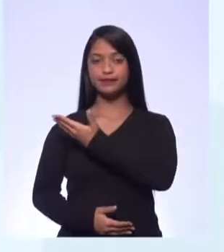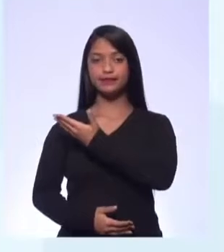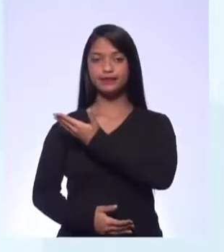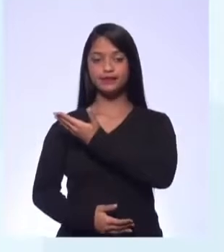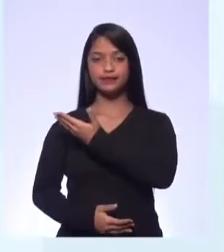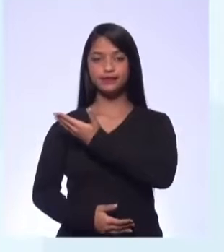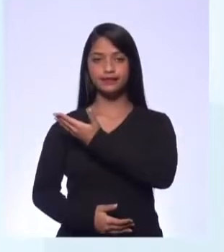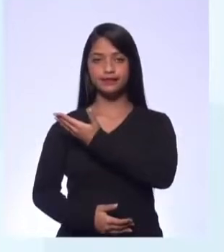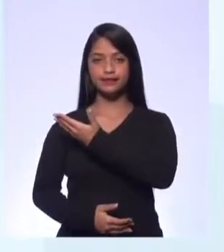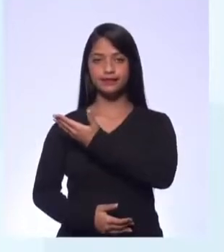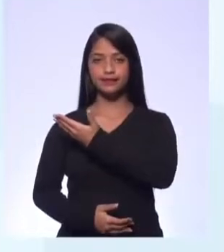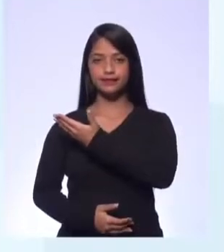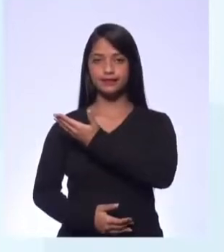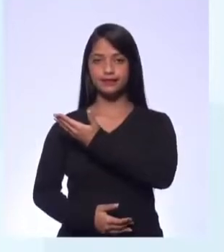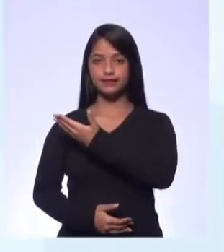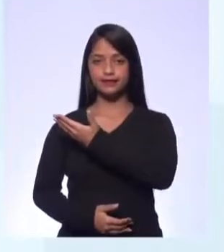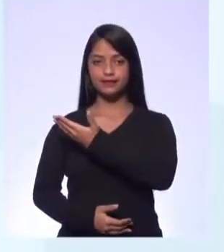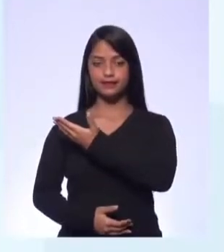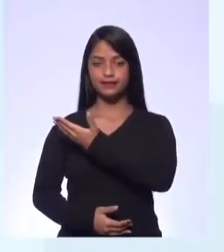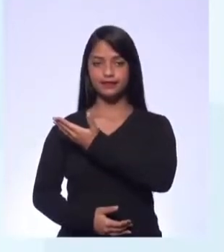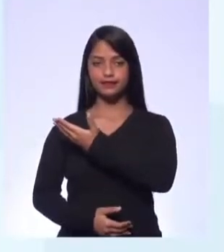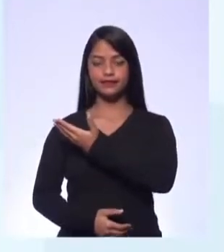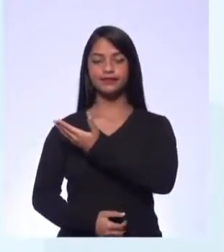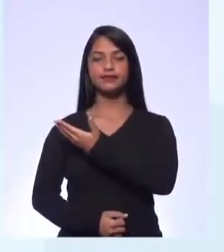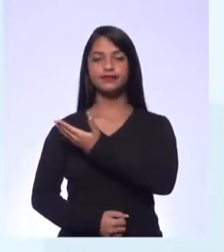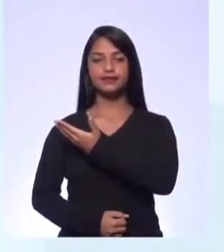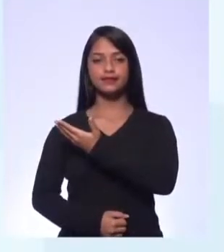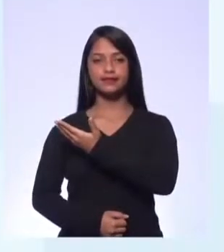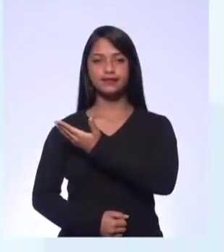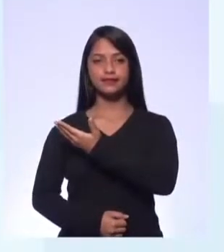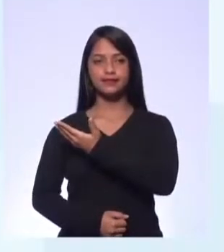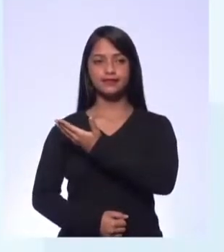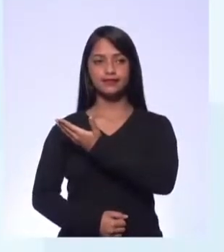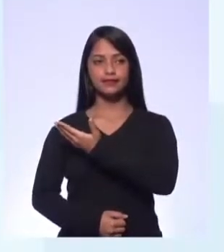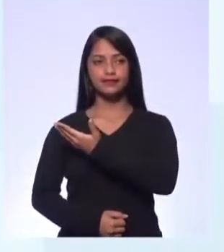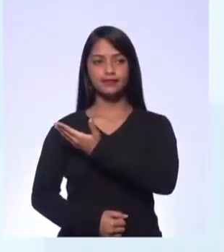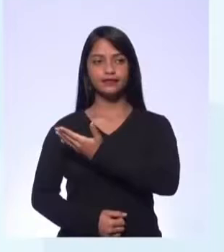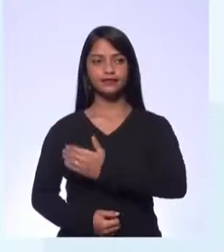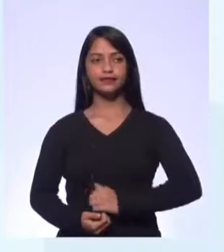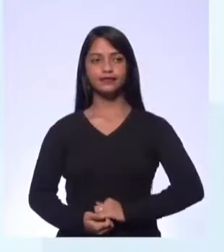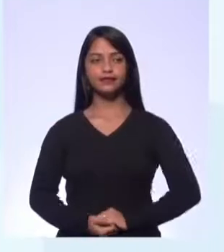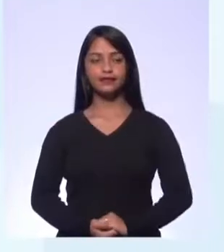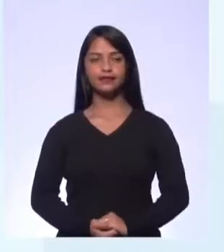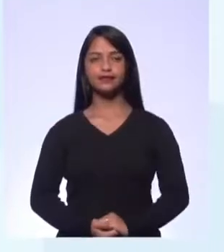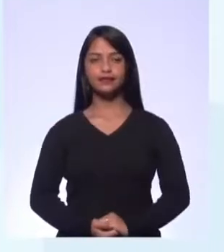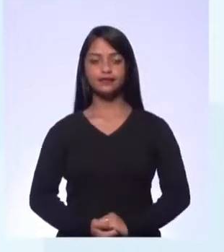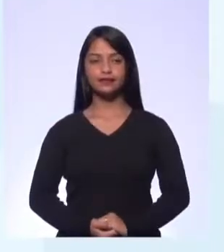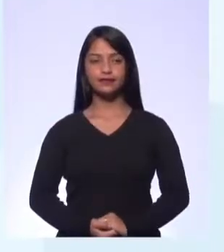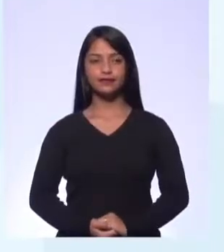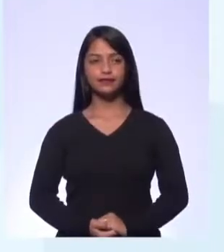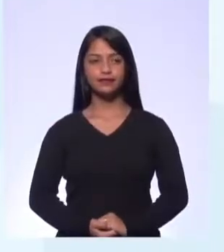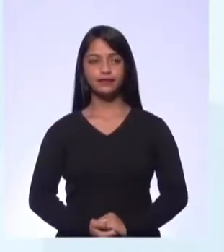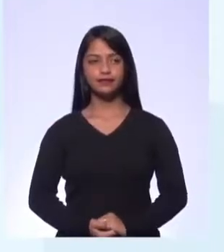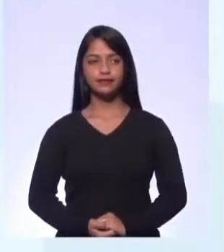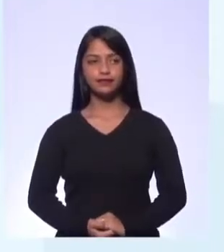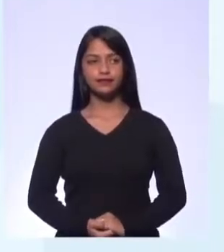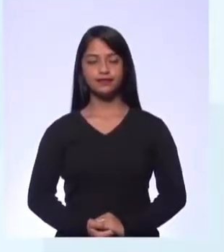Can climate change make the planet so hot that it will explode? Yes, it can. No, it